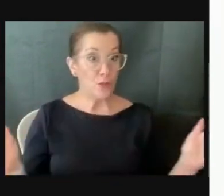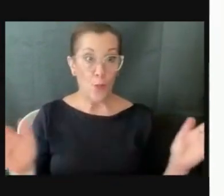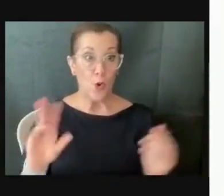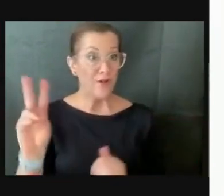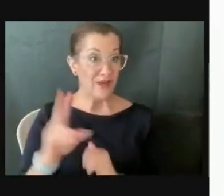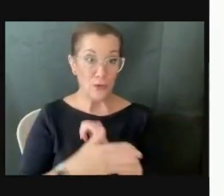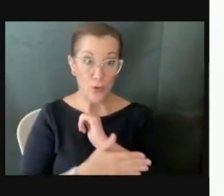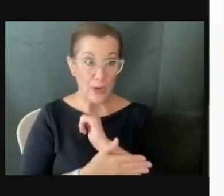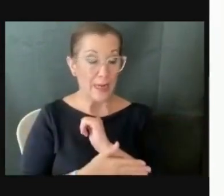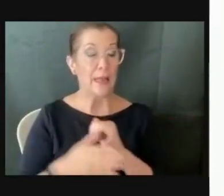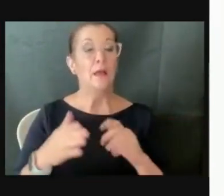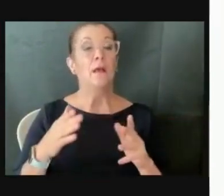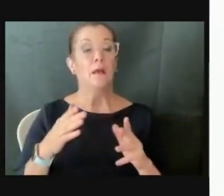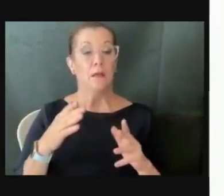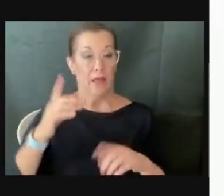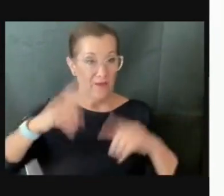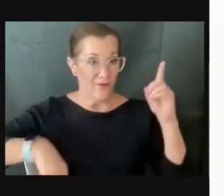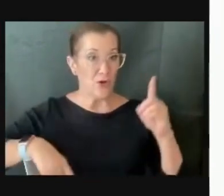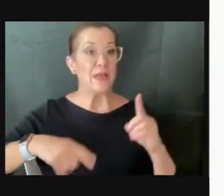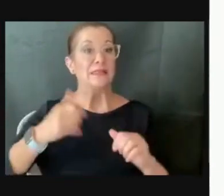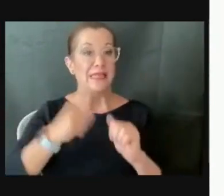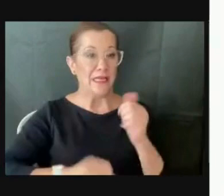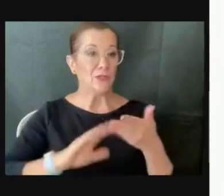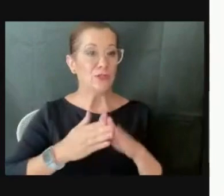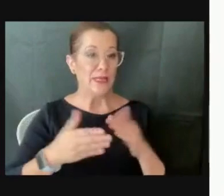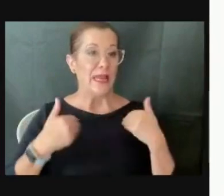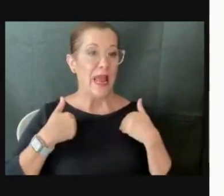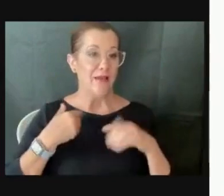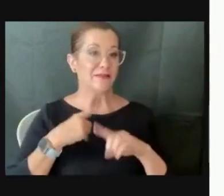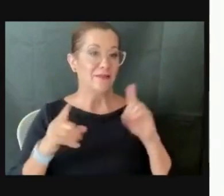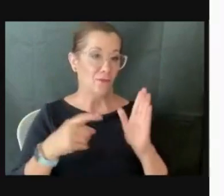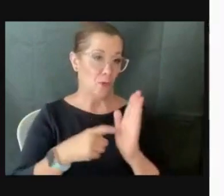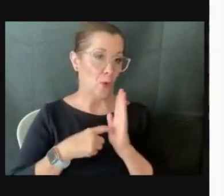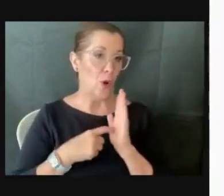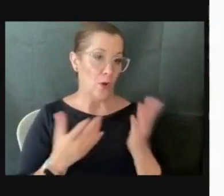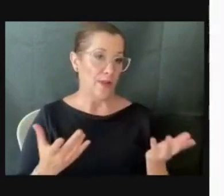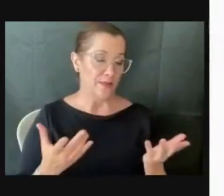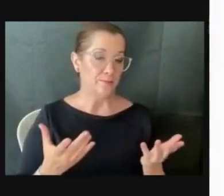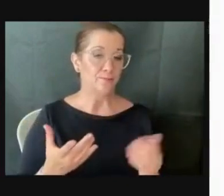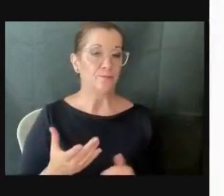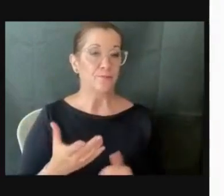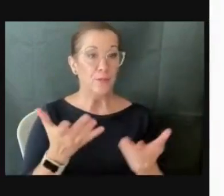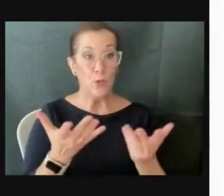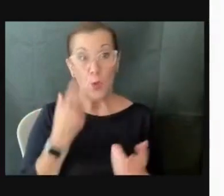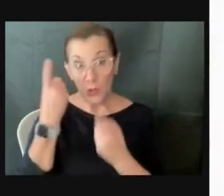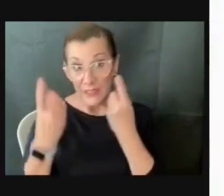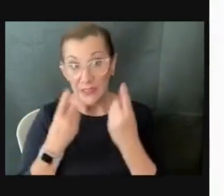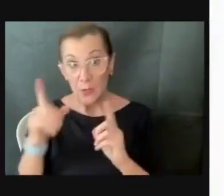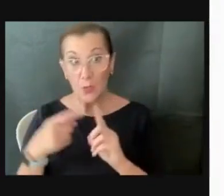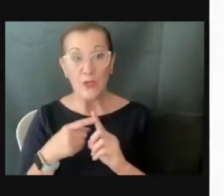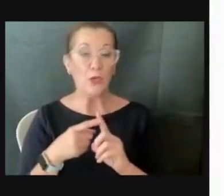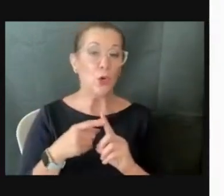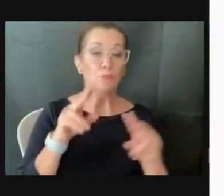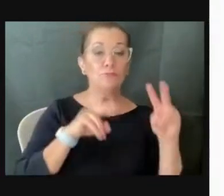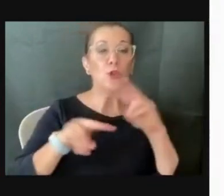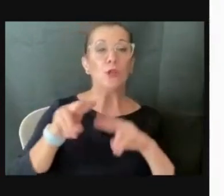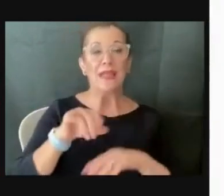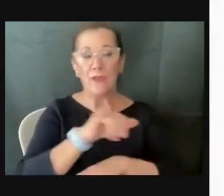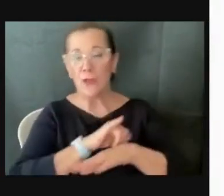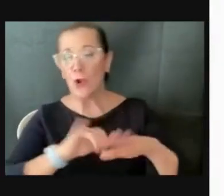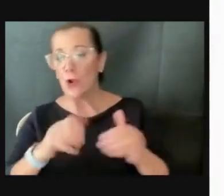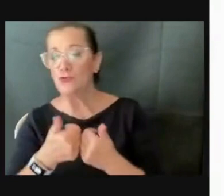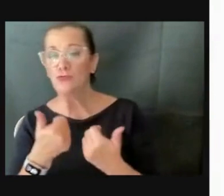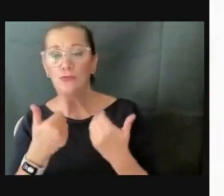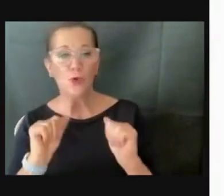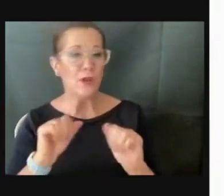city. It varies from city to city. And so that's something that you definitely want to consider when you're kind of scoping out your yard, trying to figure out